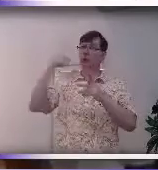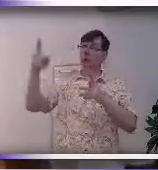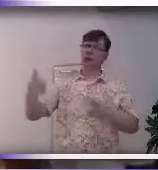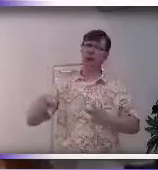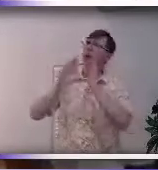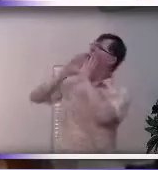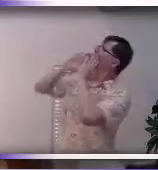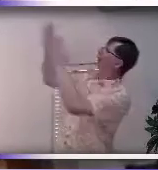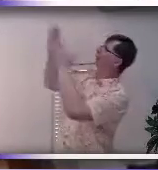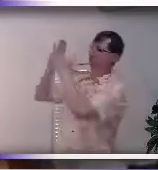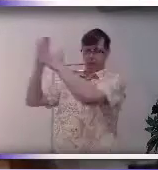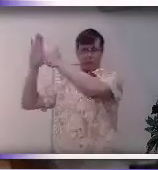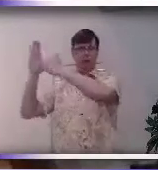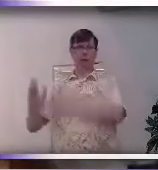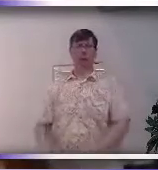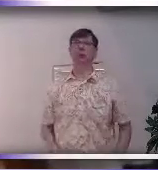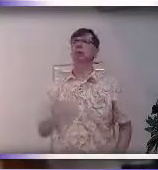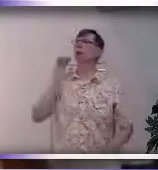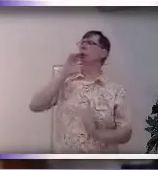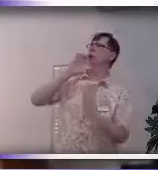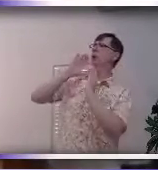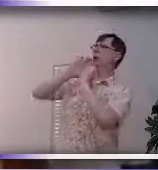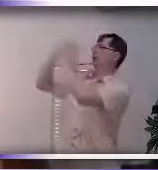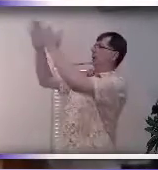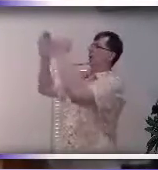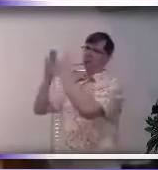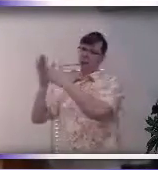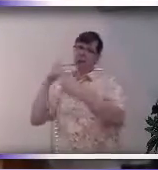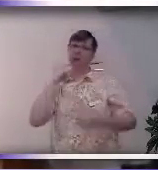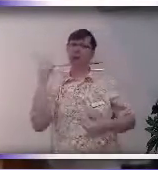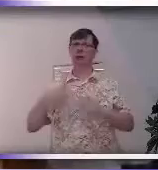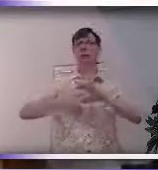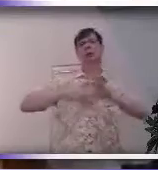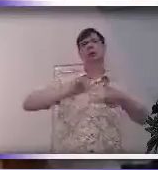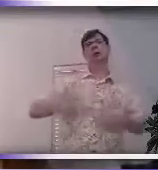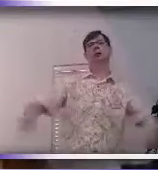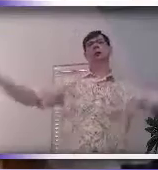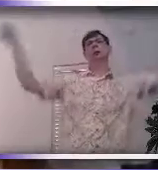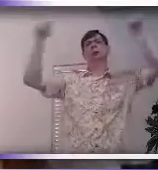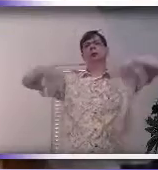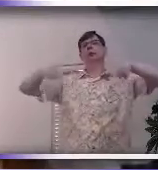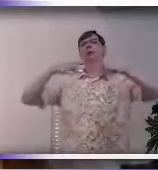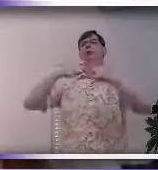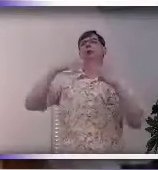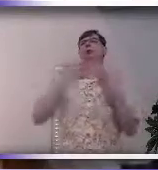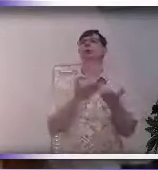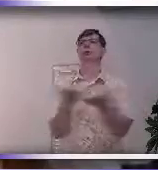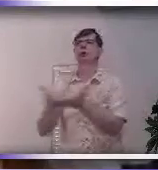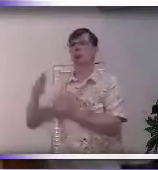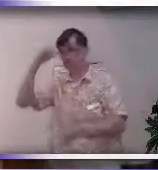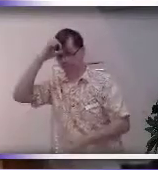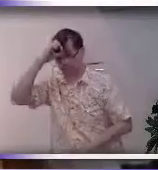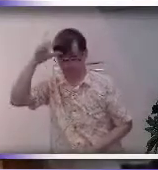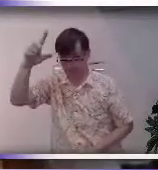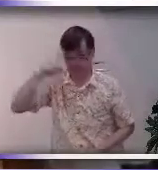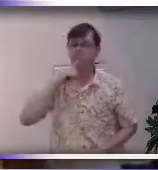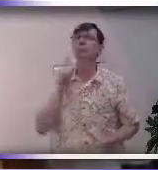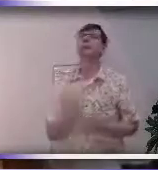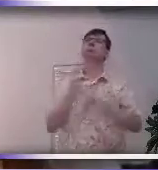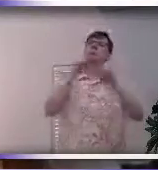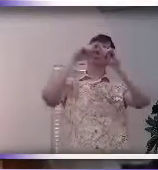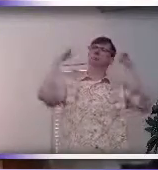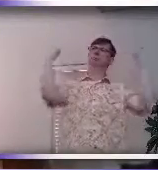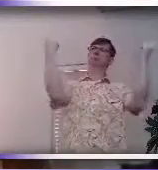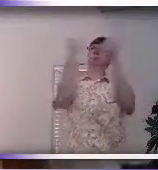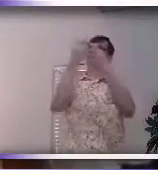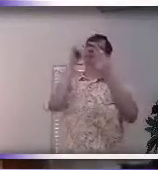it. What we call mystics, the people who are here to serve as witnesses, as sacred witnesses